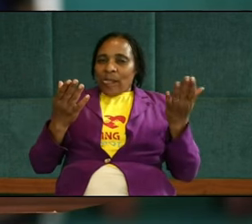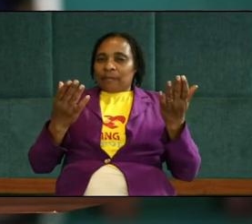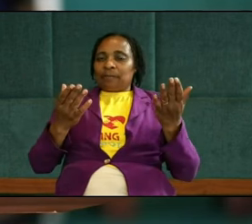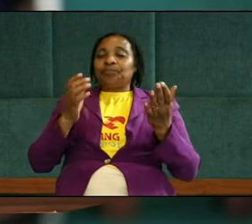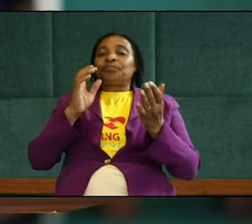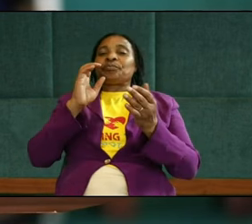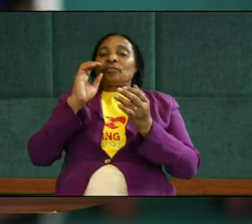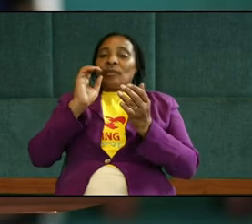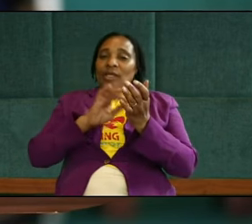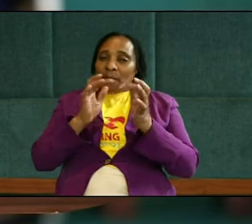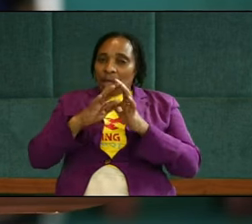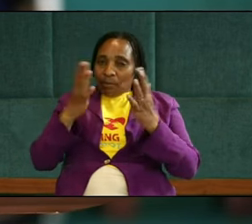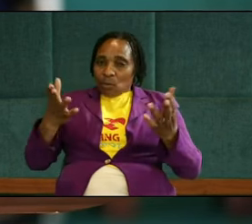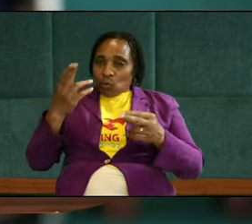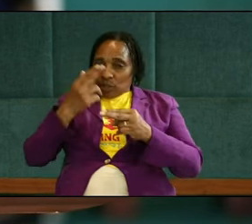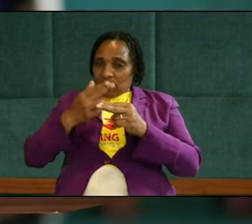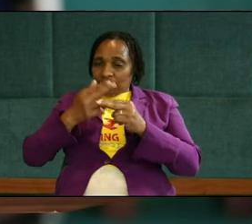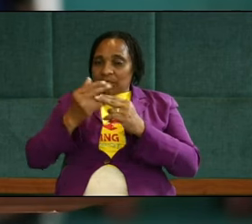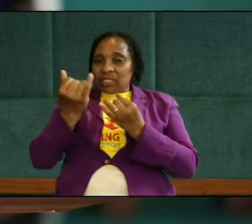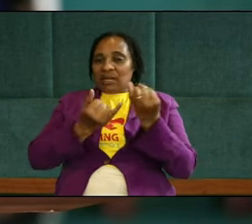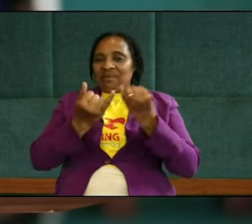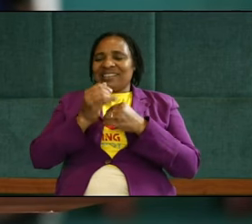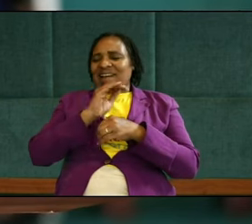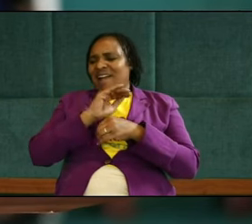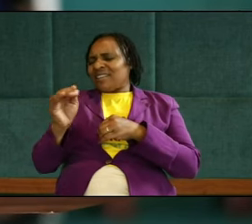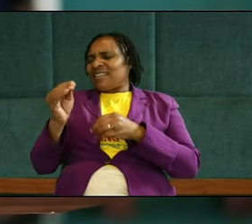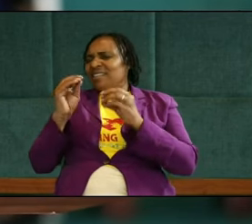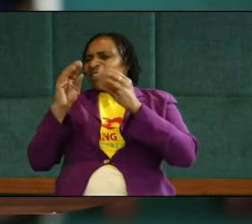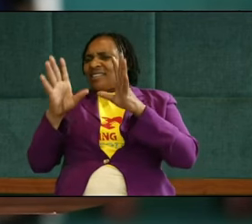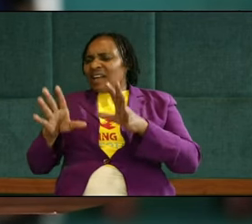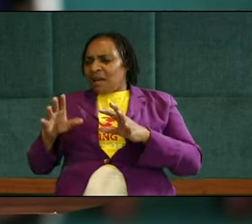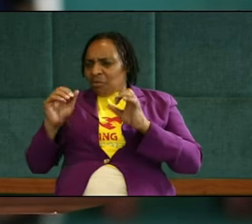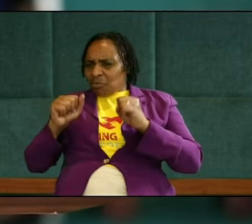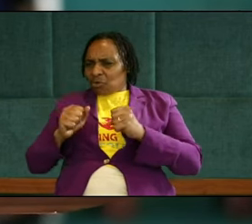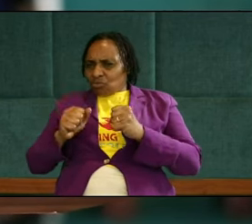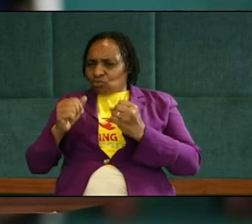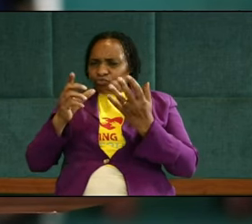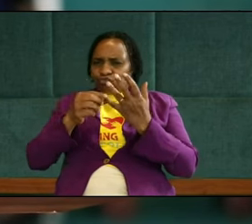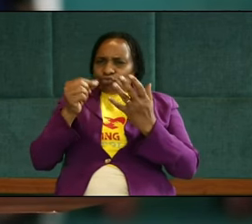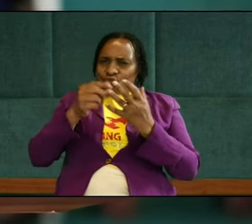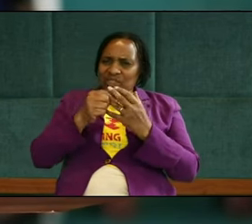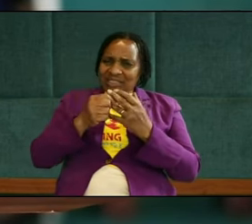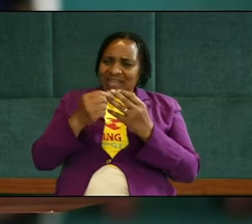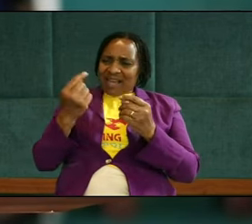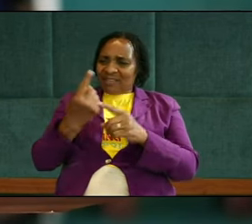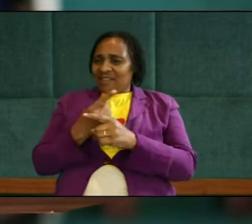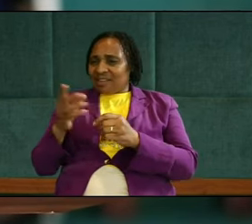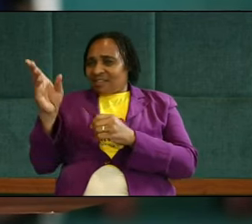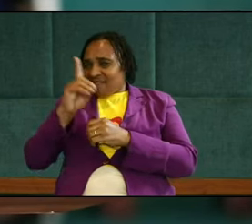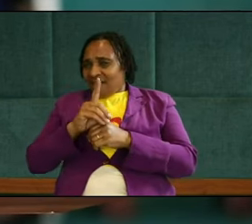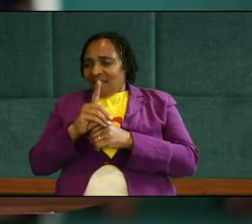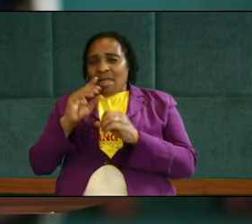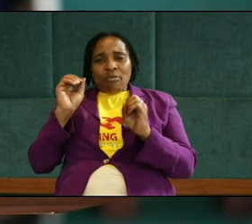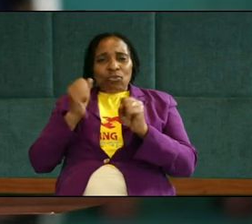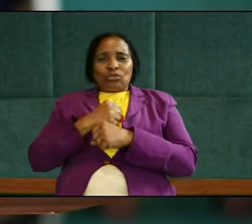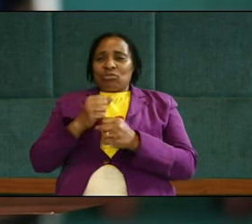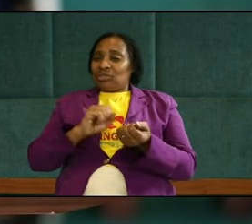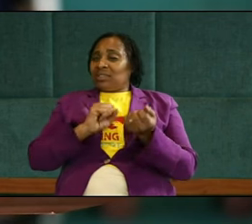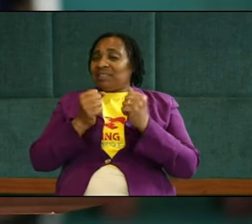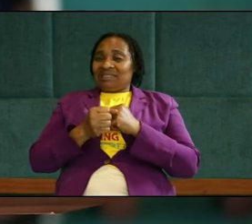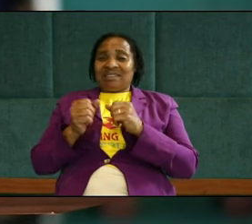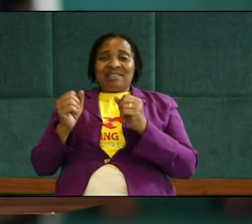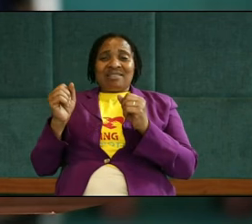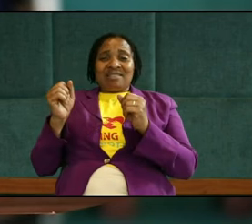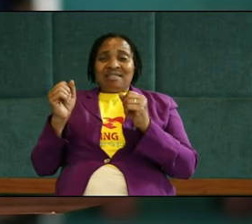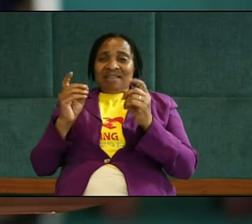to keep the Sabbath." She asked the teacher if she could select a different day for the talent show. "We cannot change the date,"